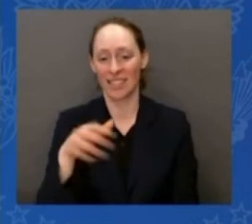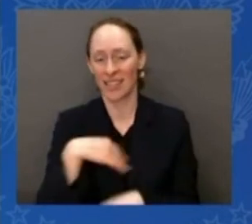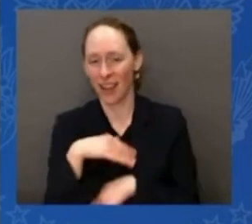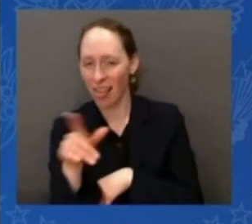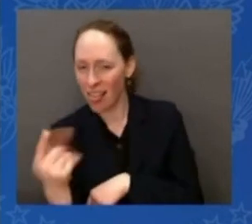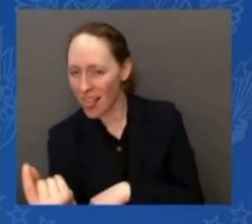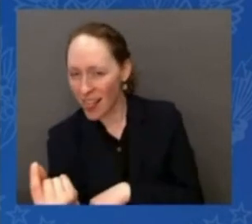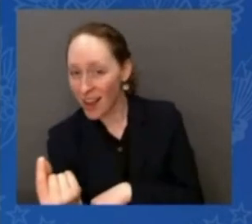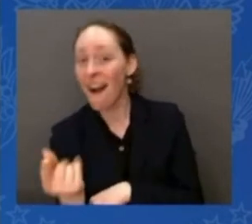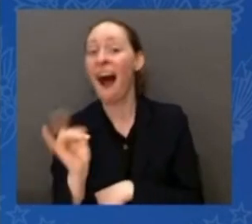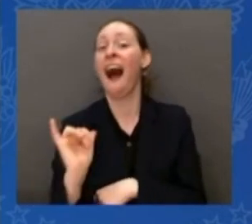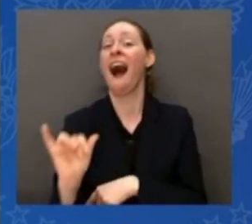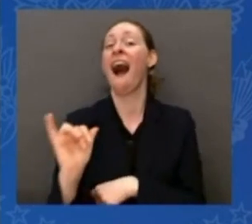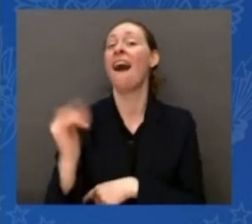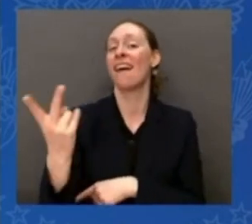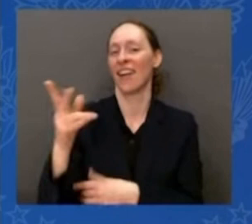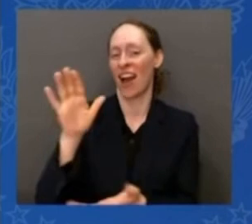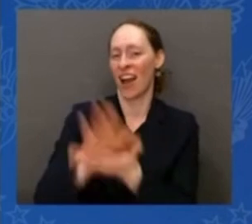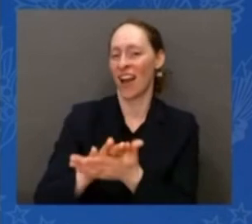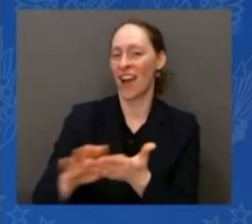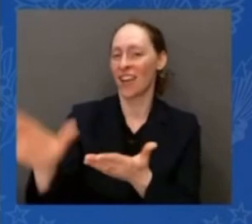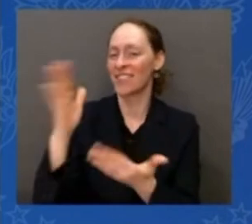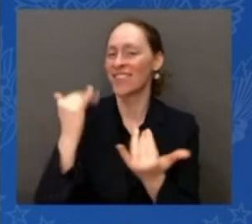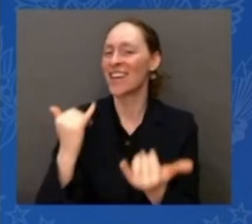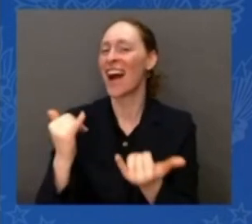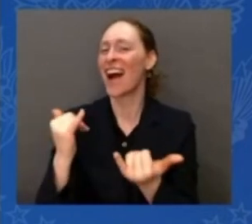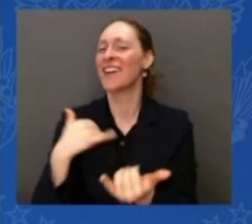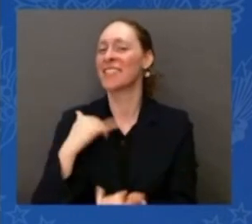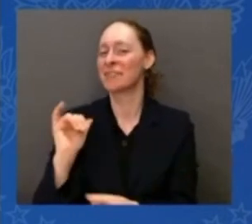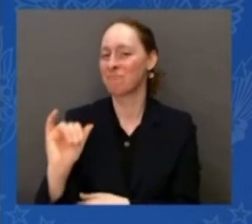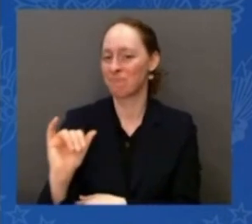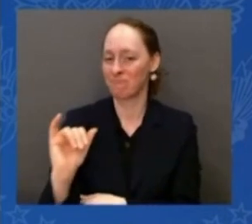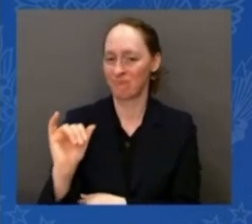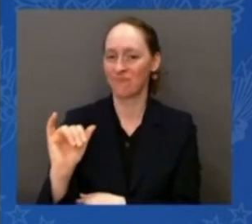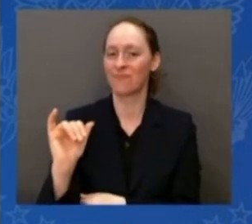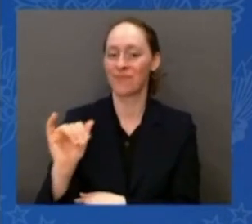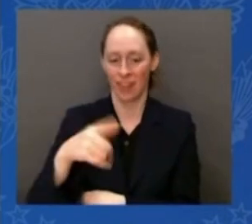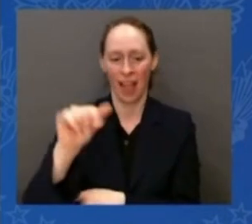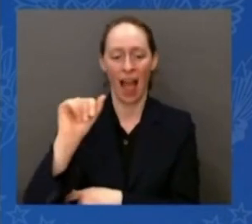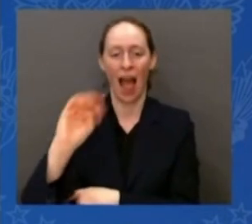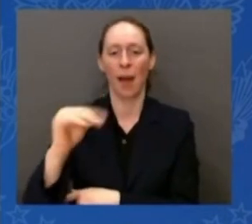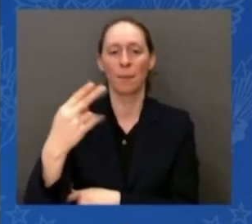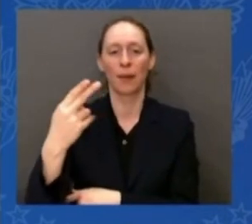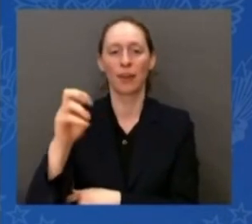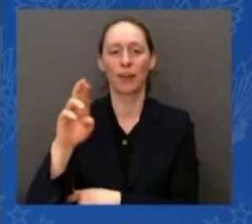whether Amherst is better than Yale or Yale is better than Amherst.